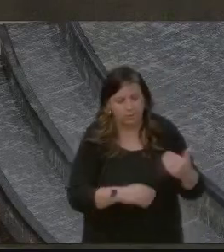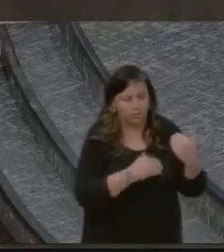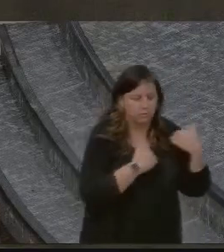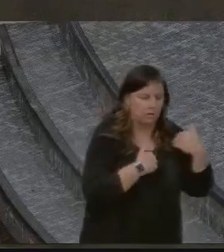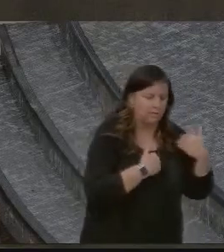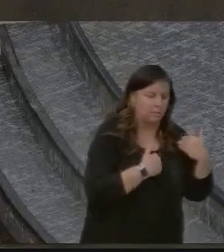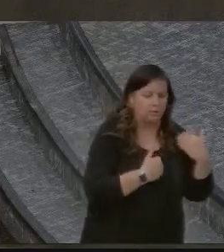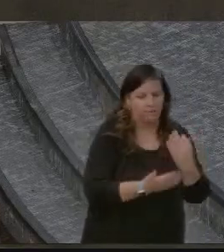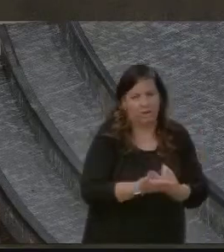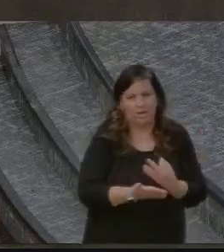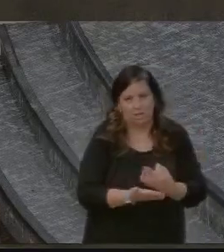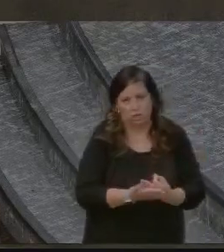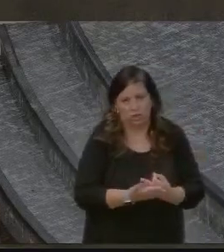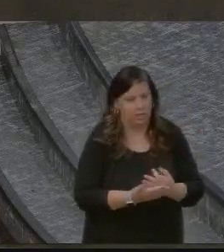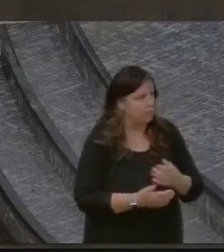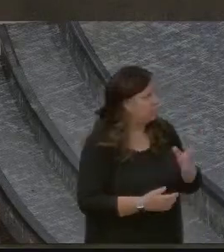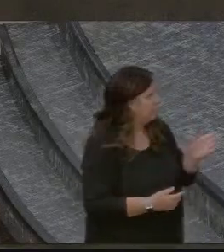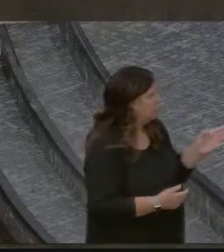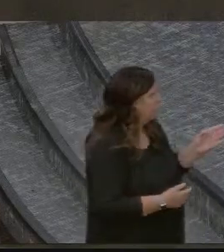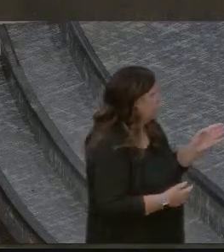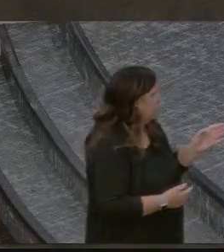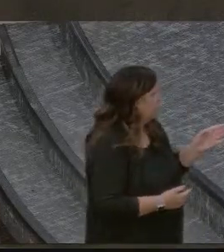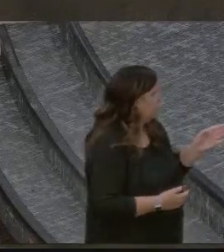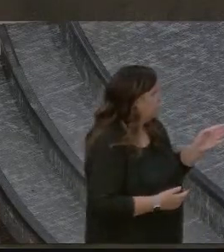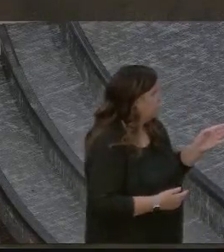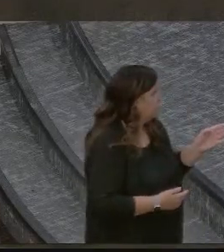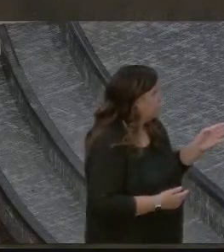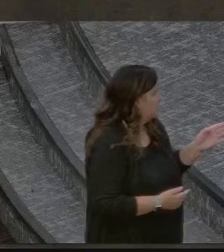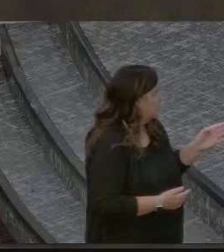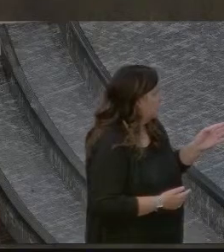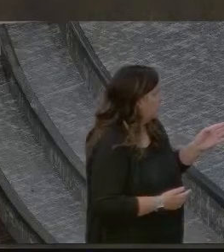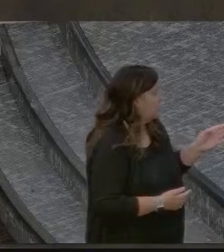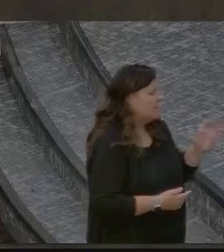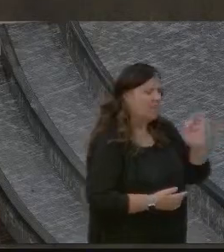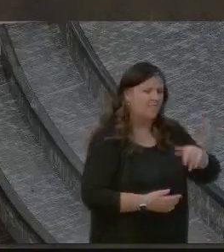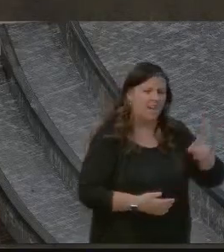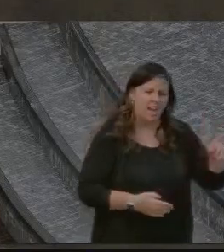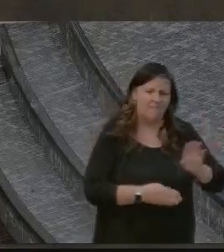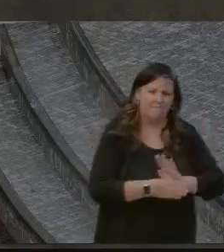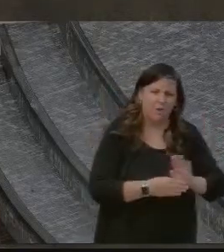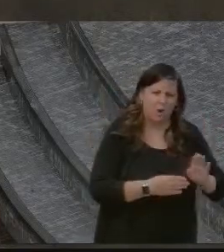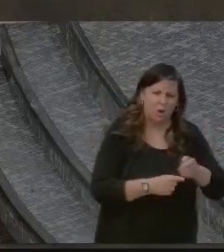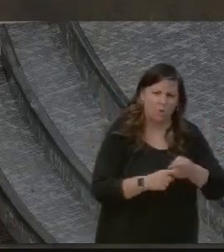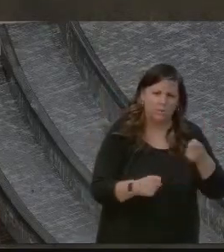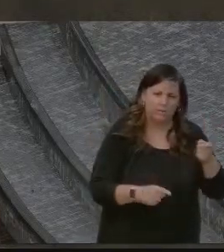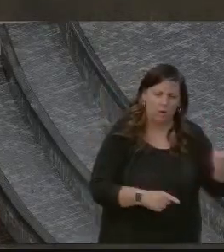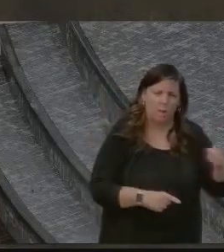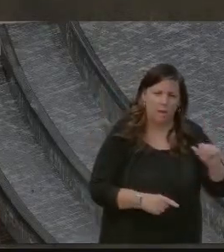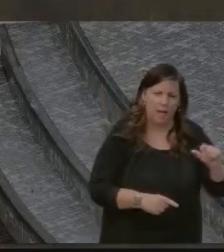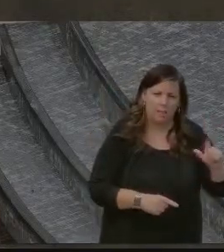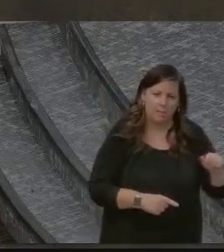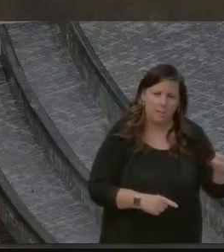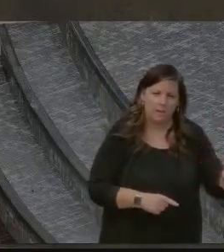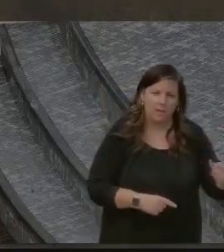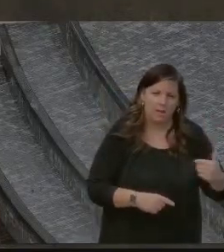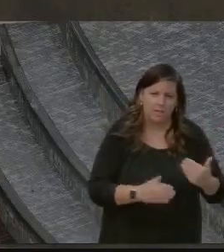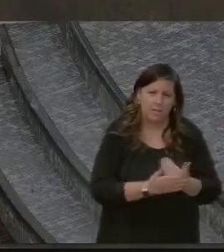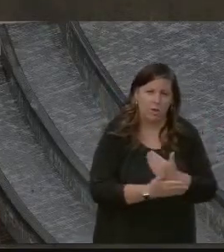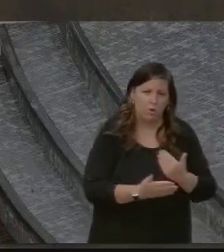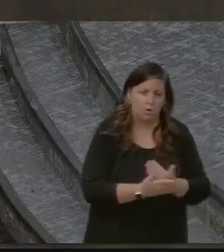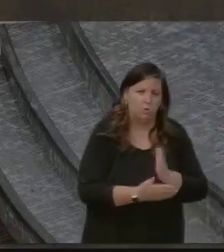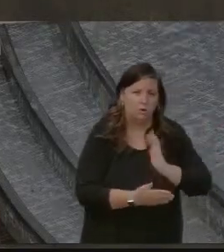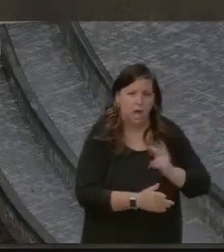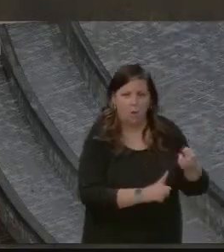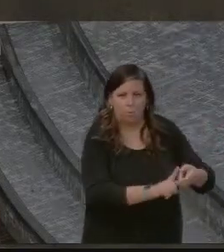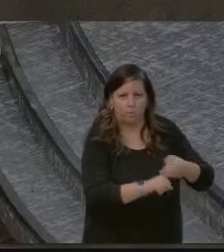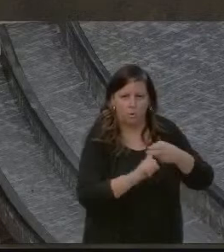And were you able to answer the part about how is this firm from Alabama is new to the procurement process,